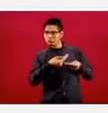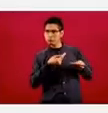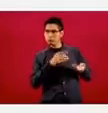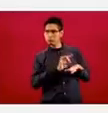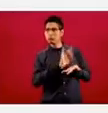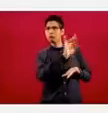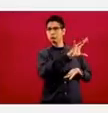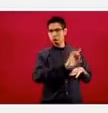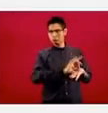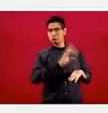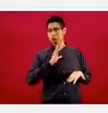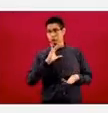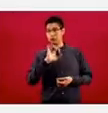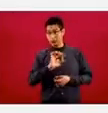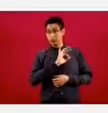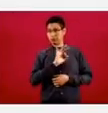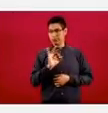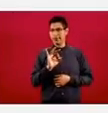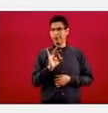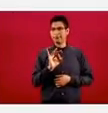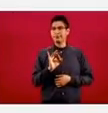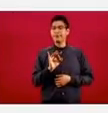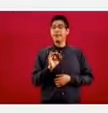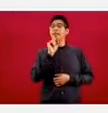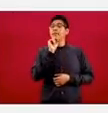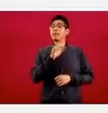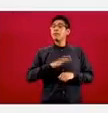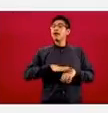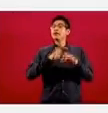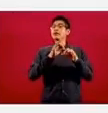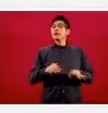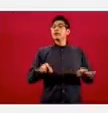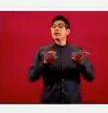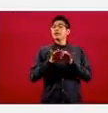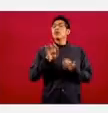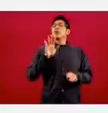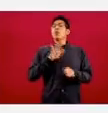constant communication with the health authorities of the country.